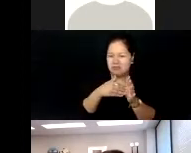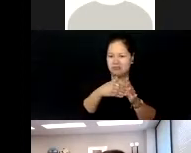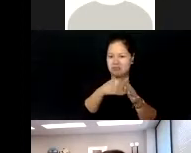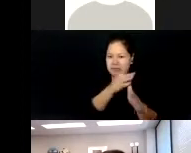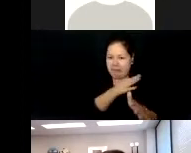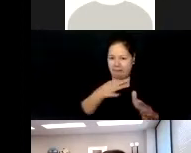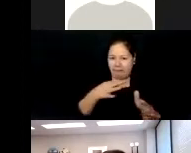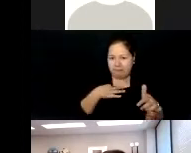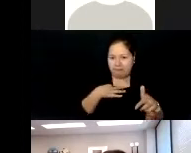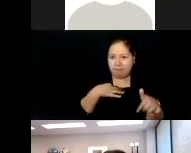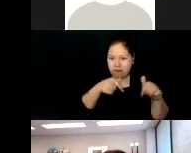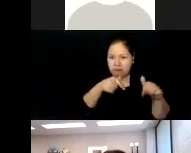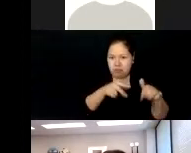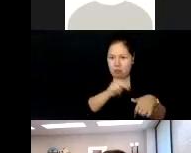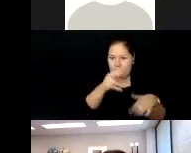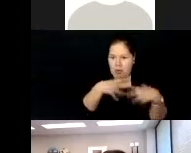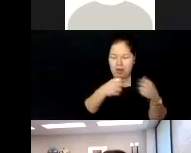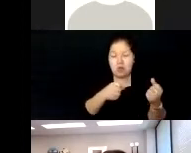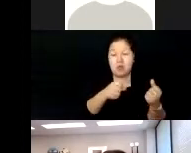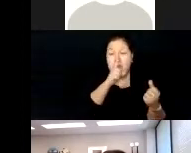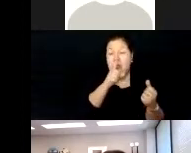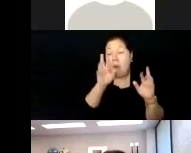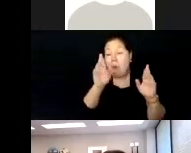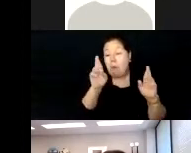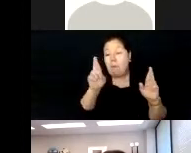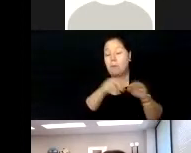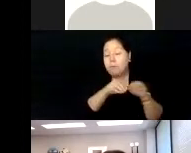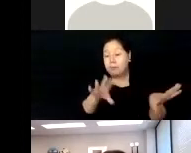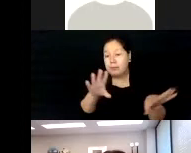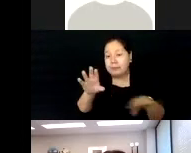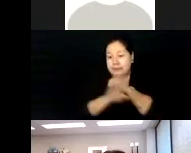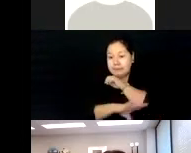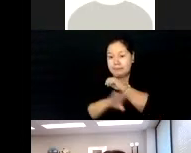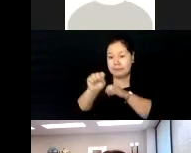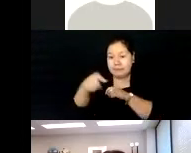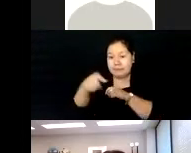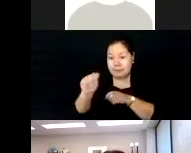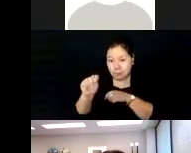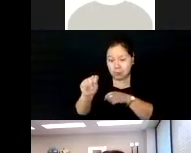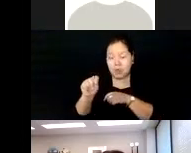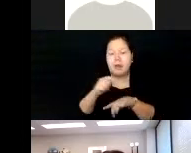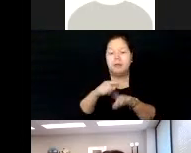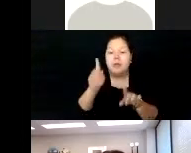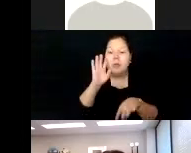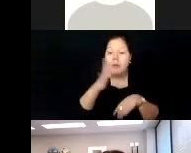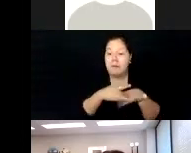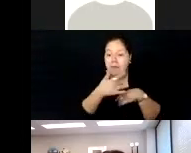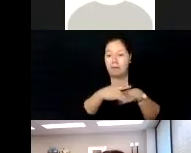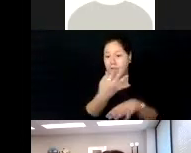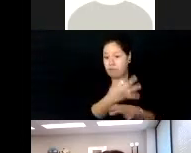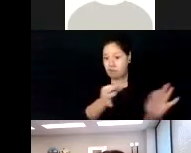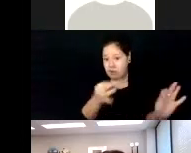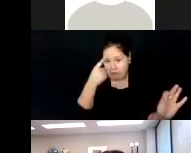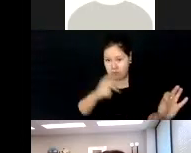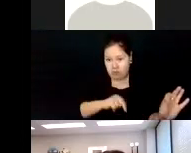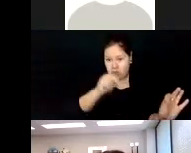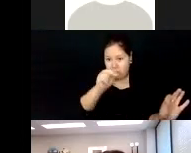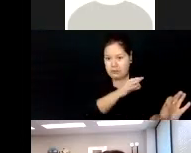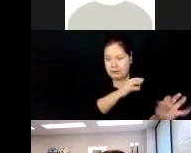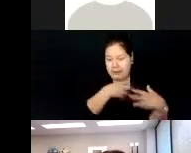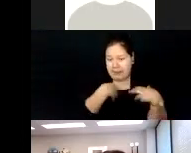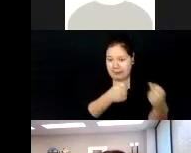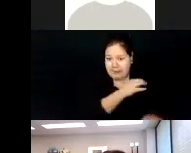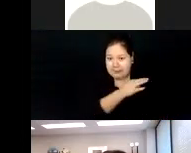We're really driving hard towards a September launch, and that will be available free of cost for Northern Health staff on